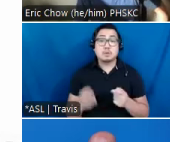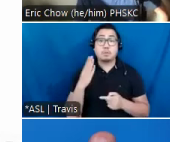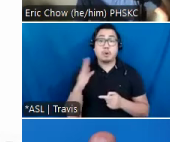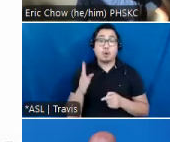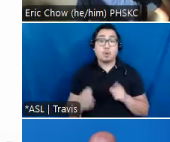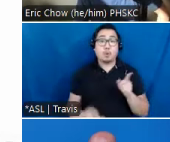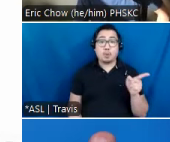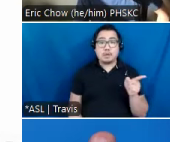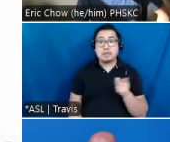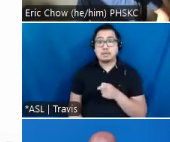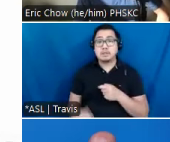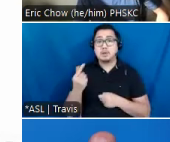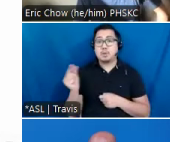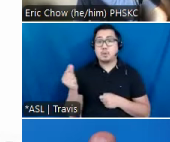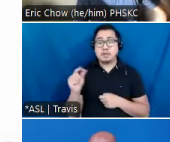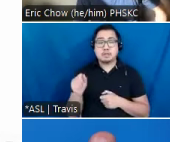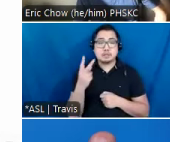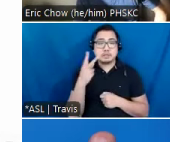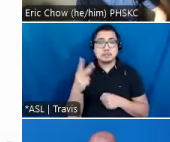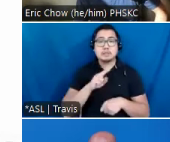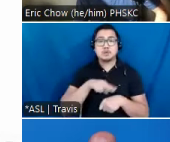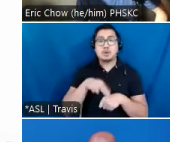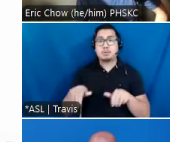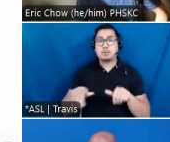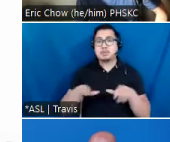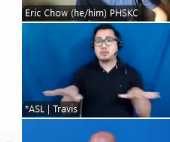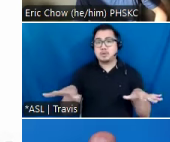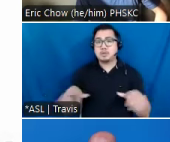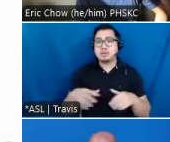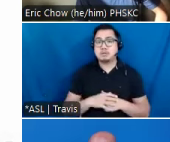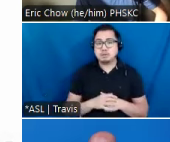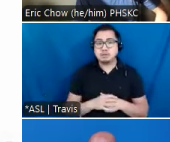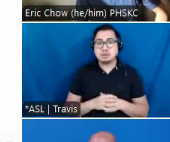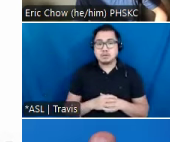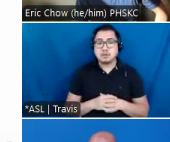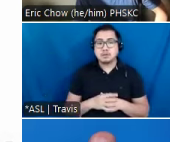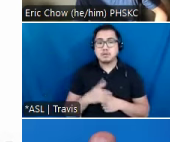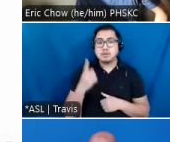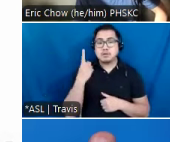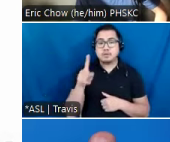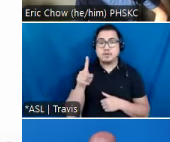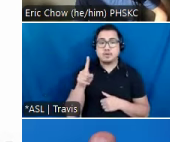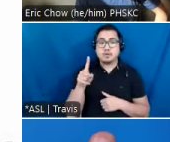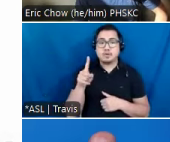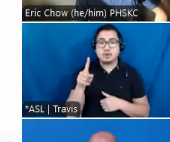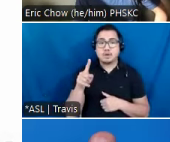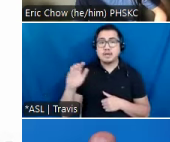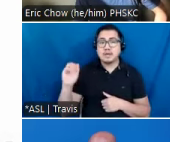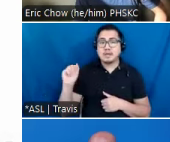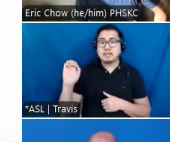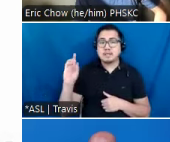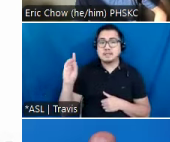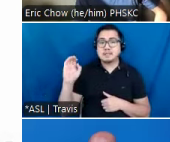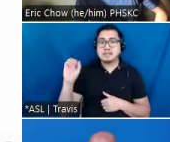and in green, you can see the normal distribution of Aedes mosquitoes. So